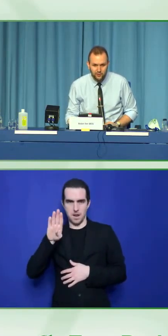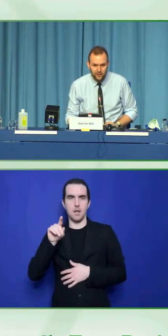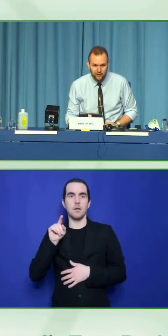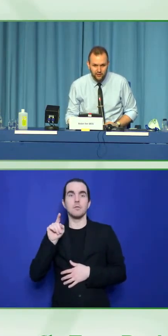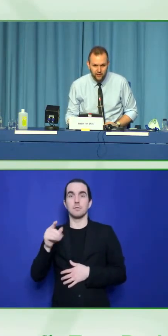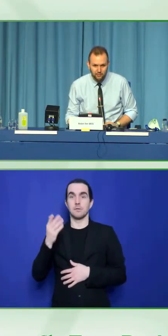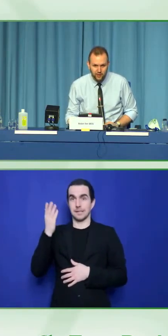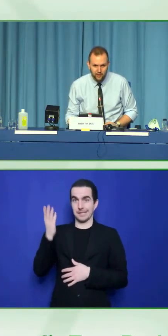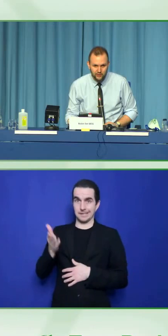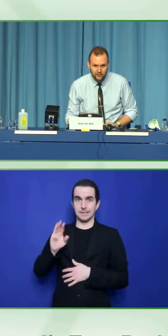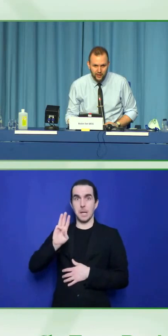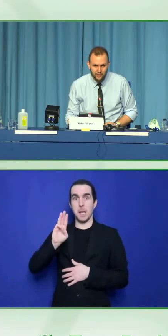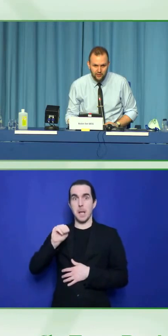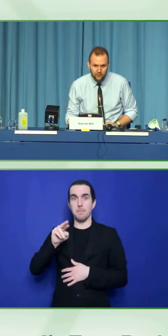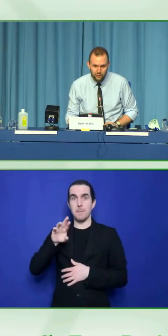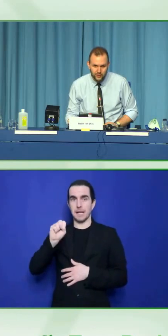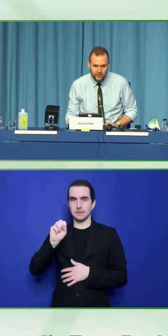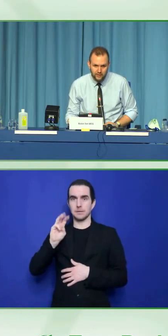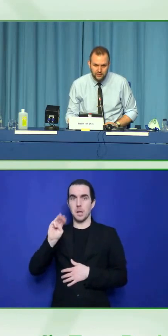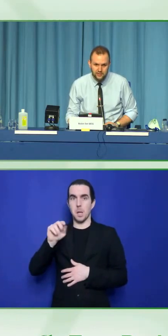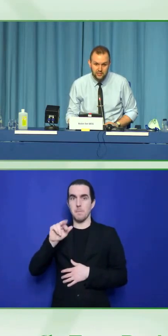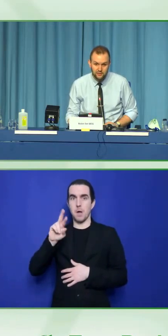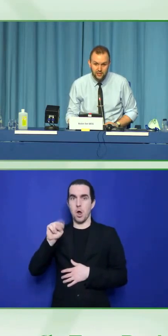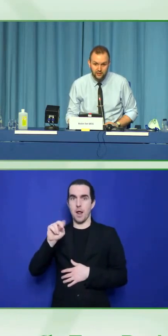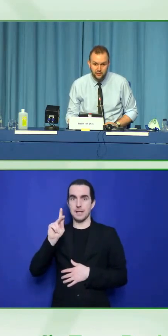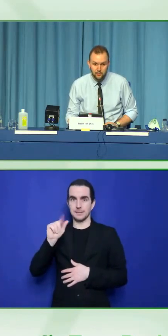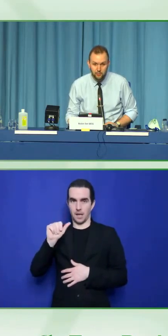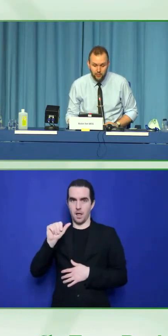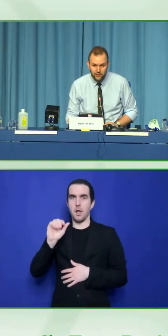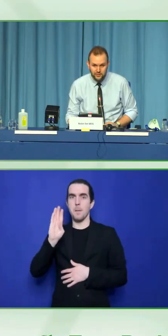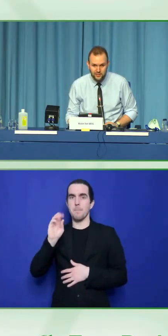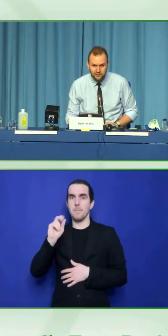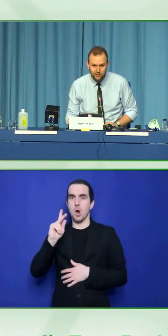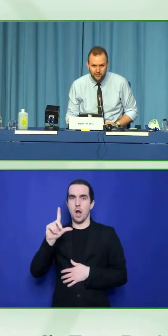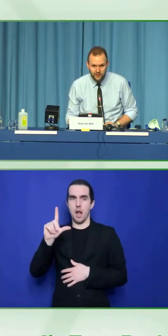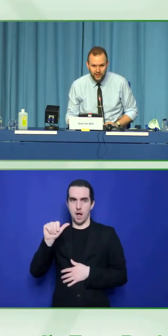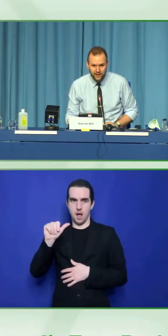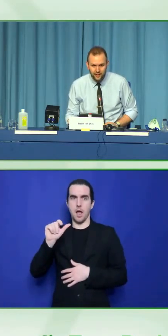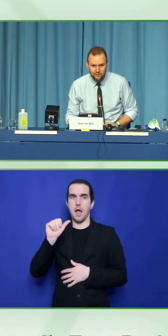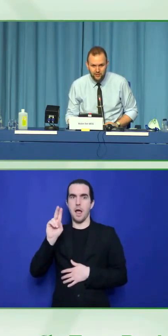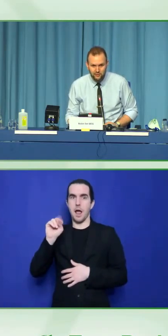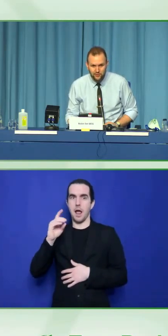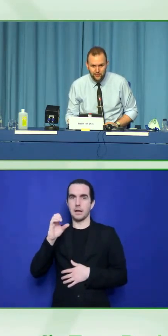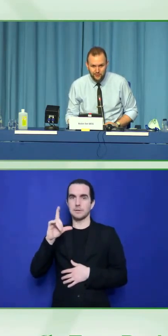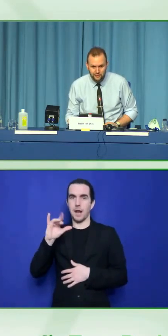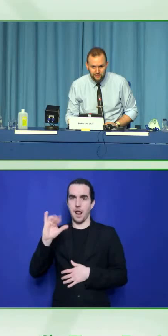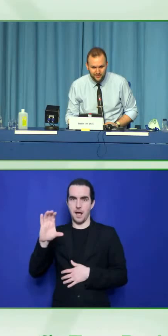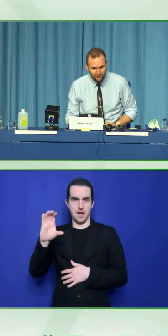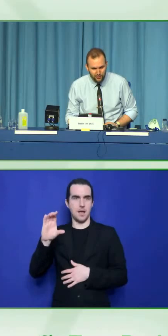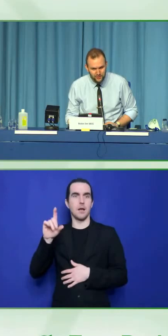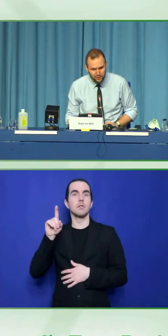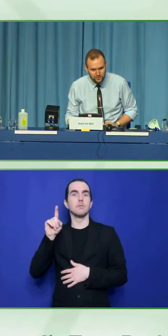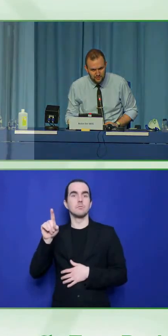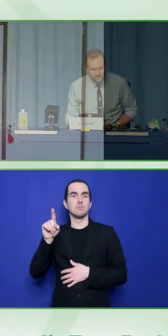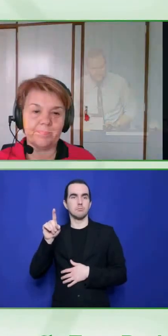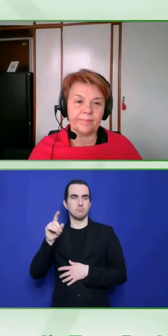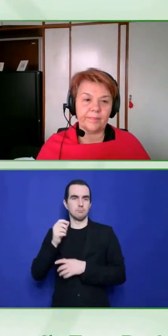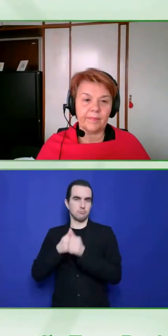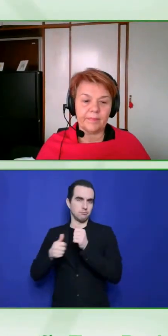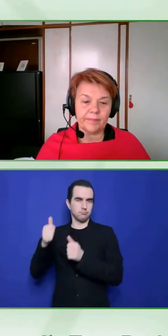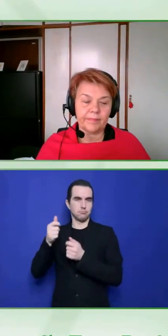we would love to hear about how you are making the city of Zagreb more accessible. And without further ado, the floor is